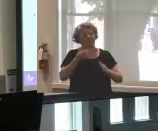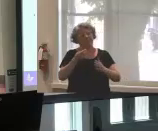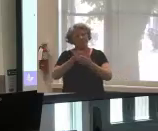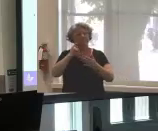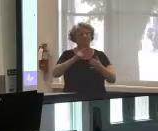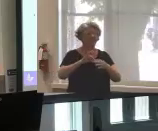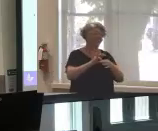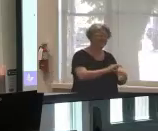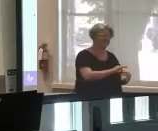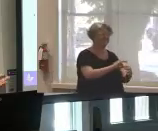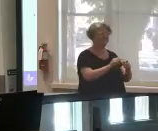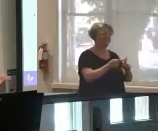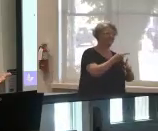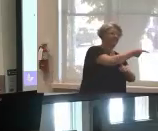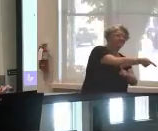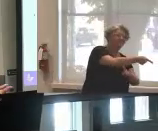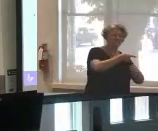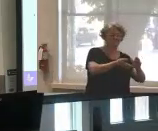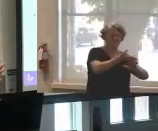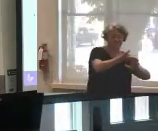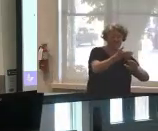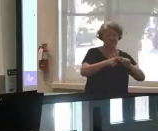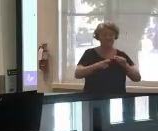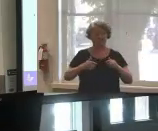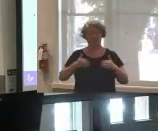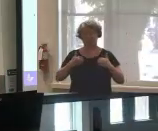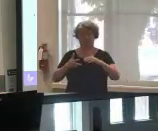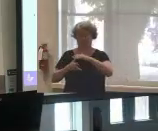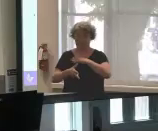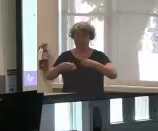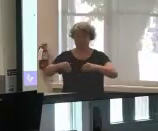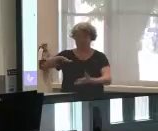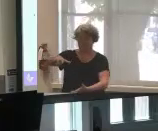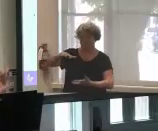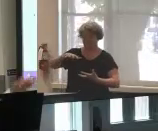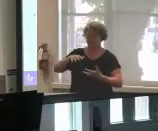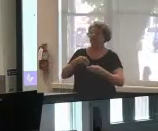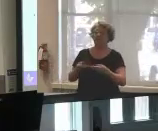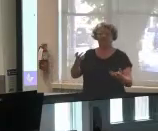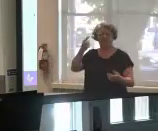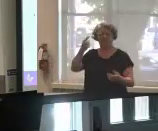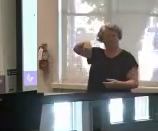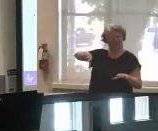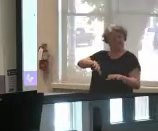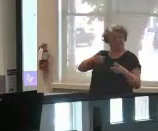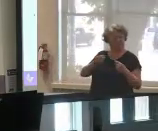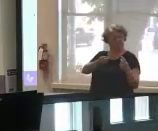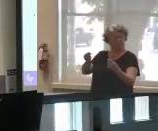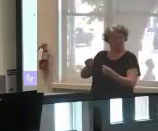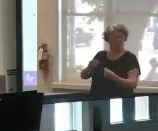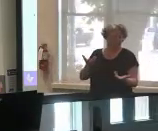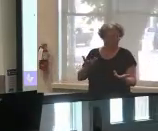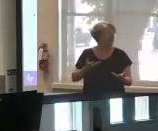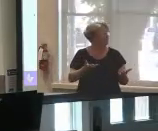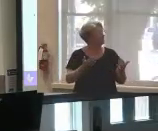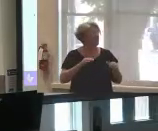So activities like this, where the youth lead these initiatives, brings money into the activities that they want to do. We also engage in advocacy at